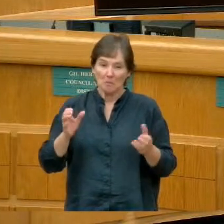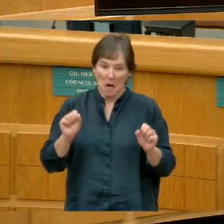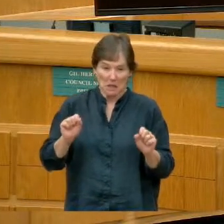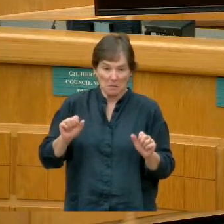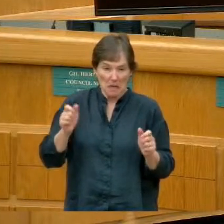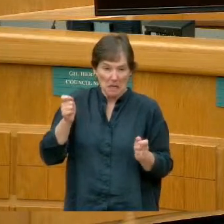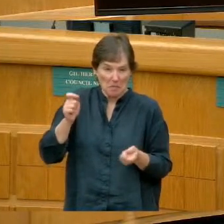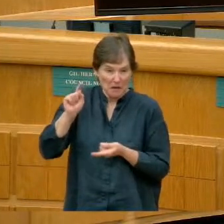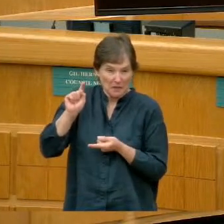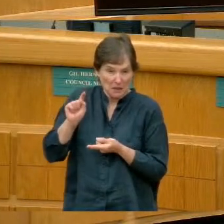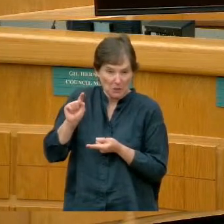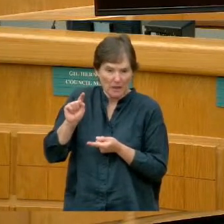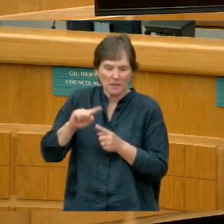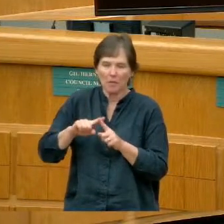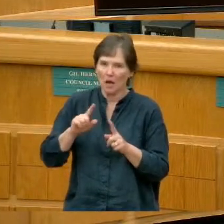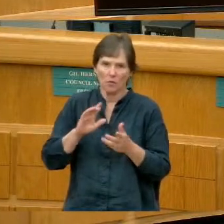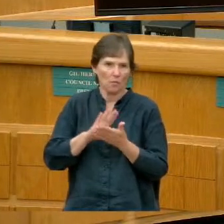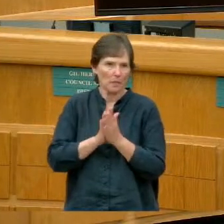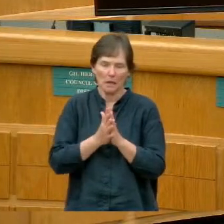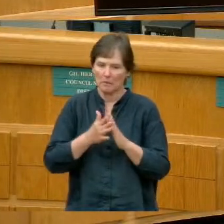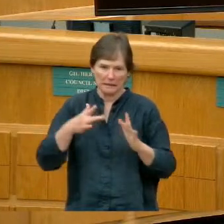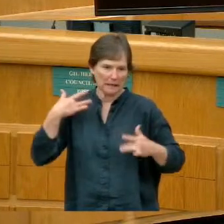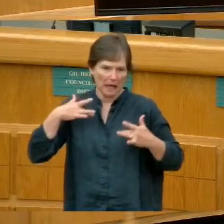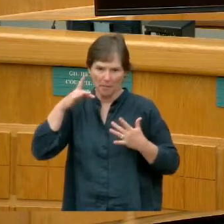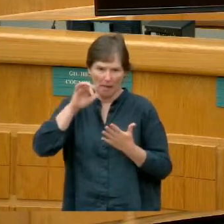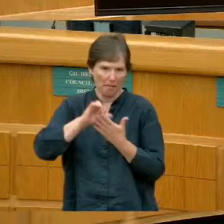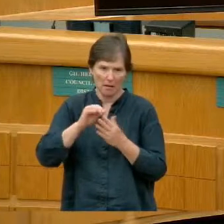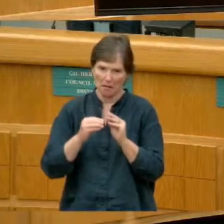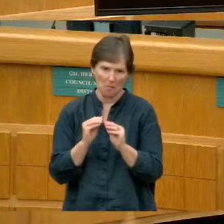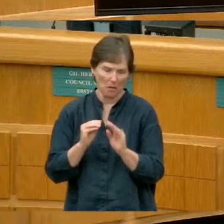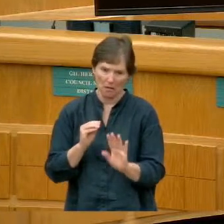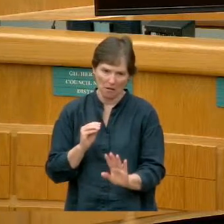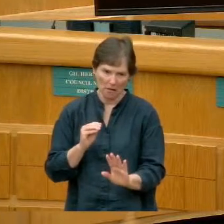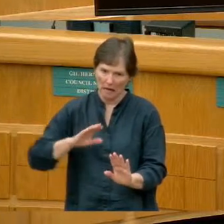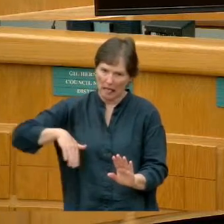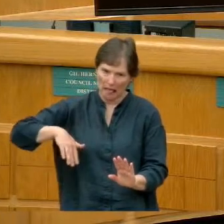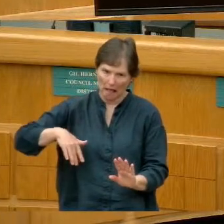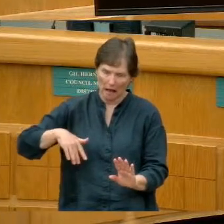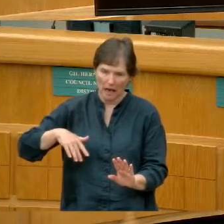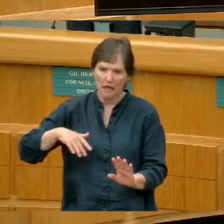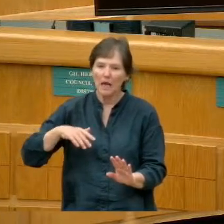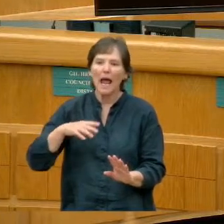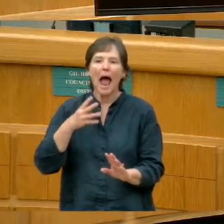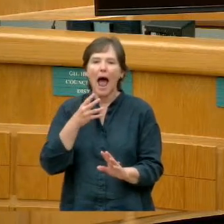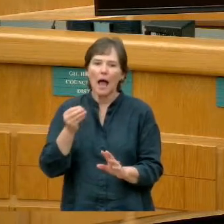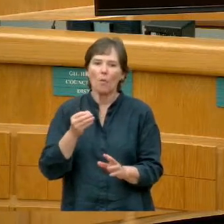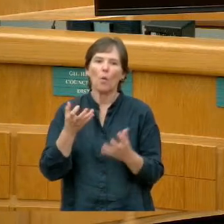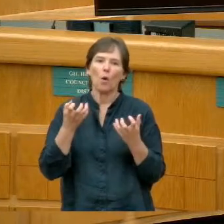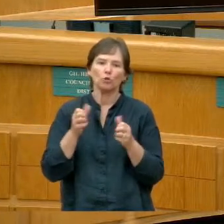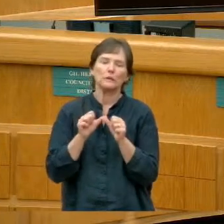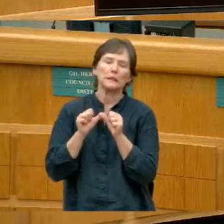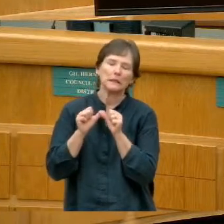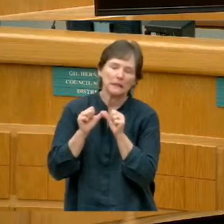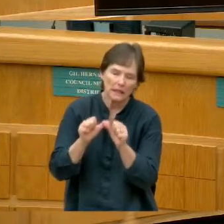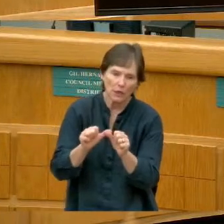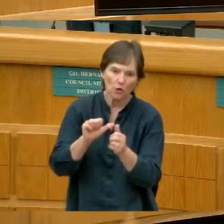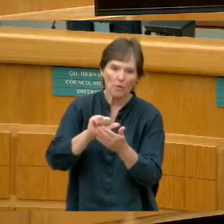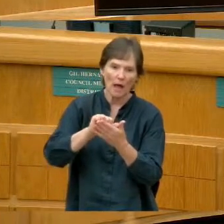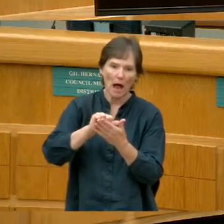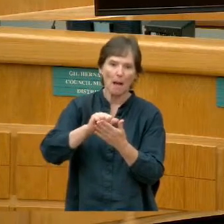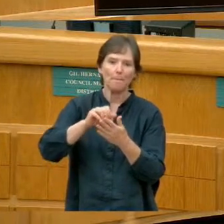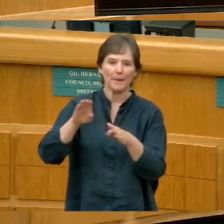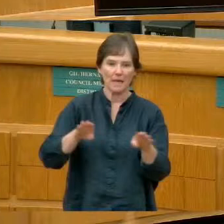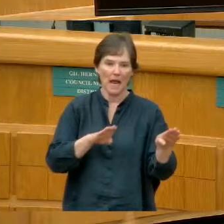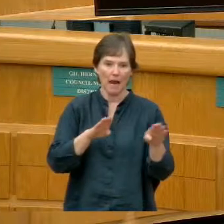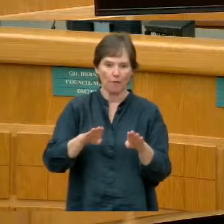it necessarily, and we certainly don't want to change the positive behavior in terms of social distancing, wearing a mask, staying